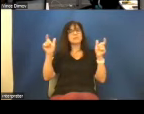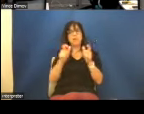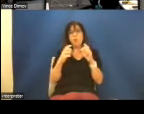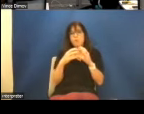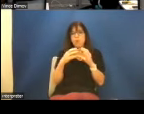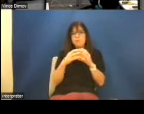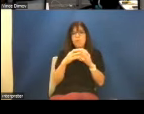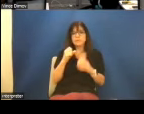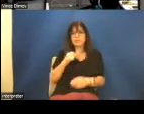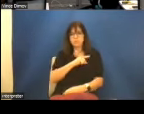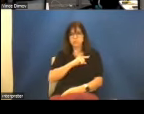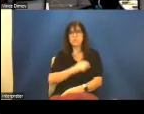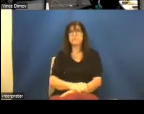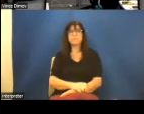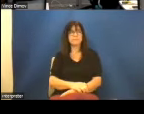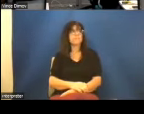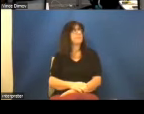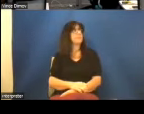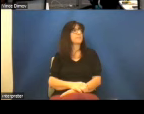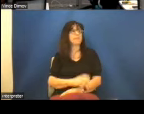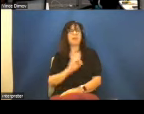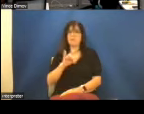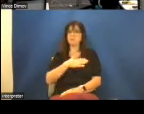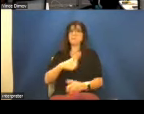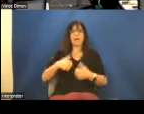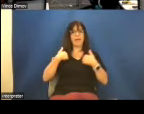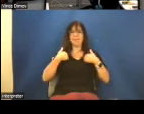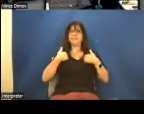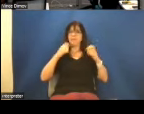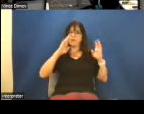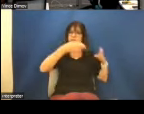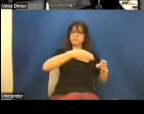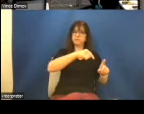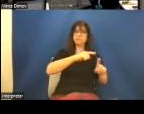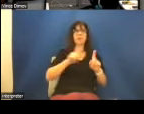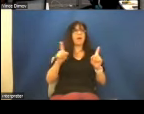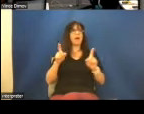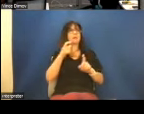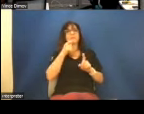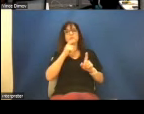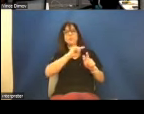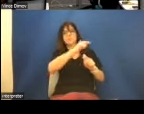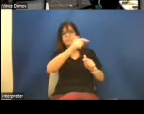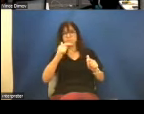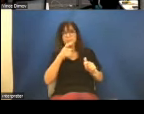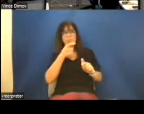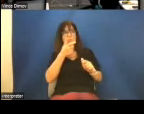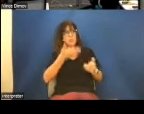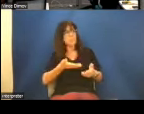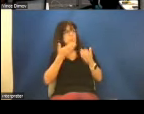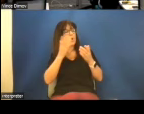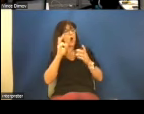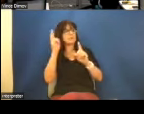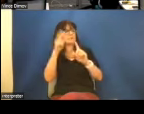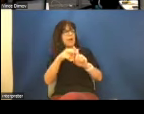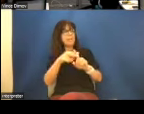portable in St. George. That kind of rules my life. Let's say who we are and what our